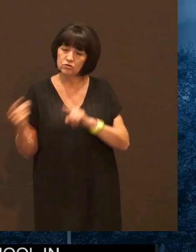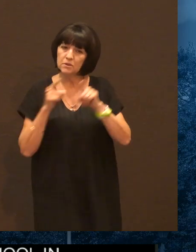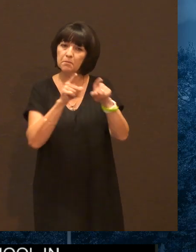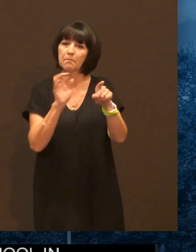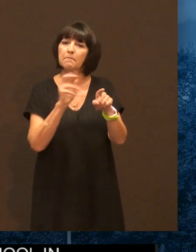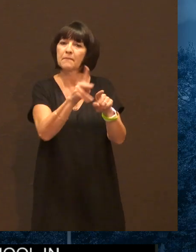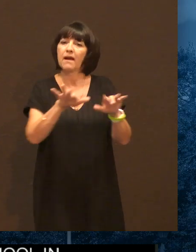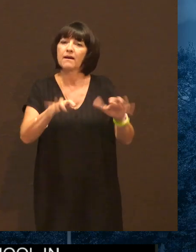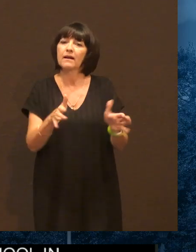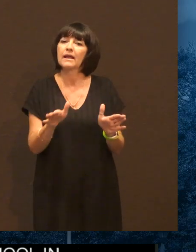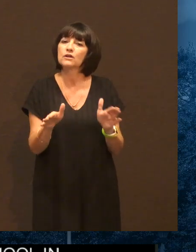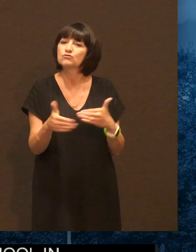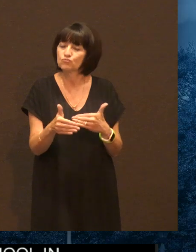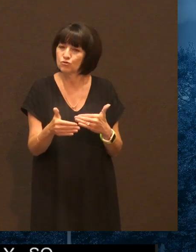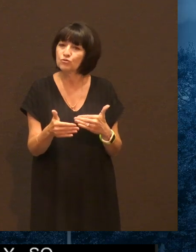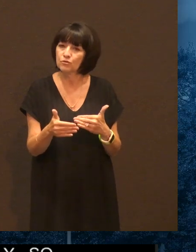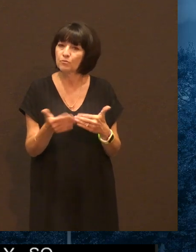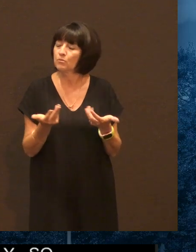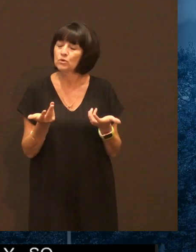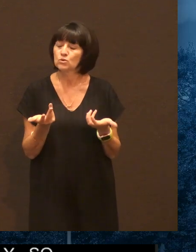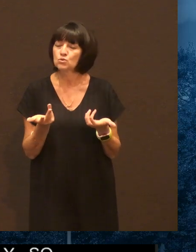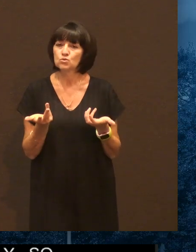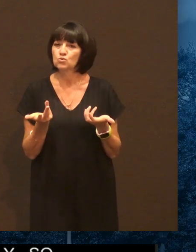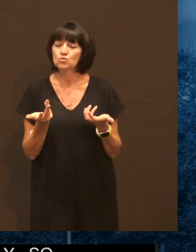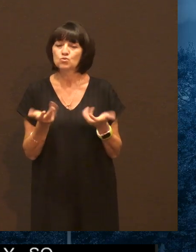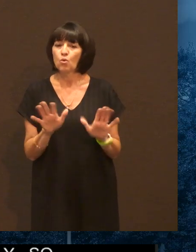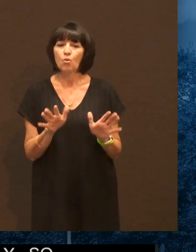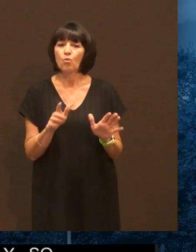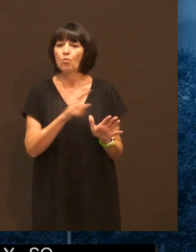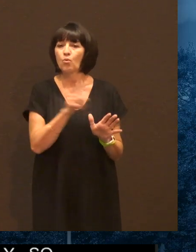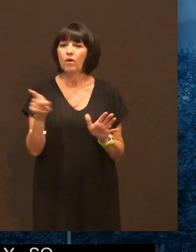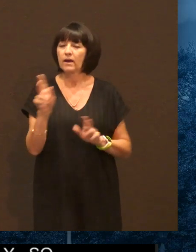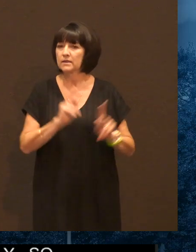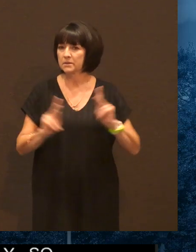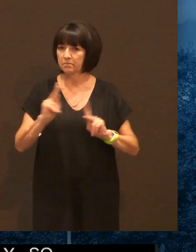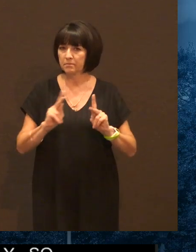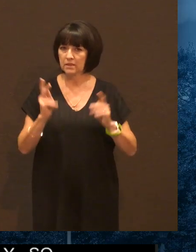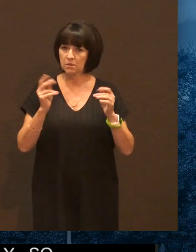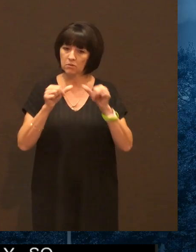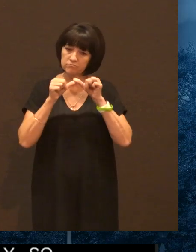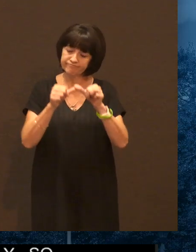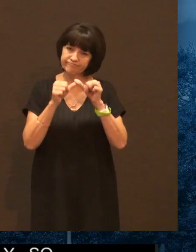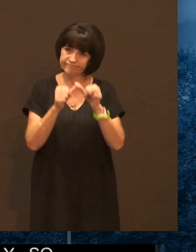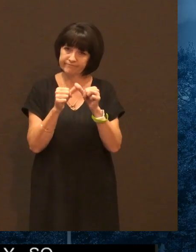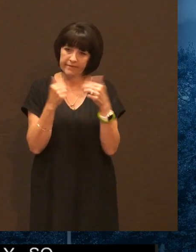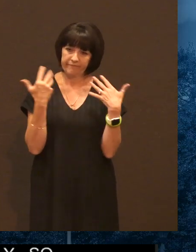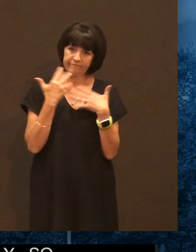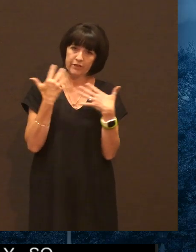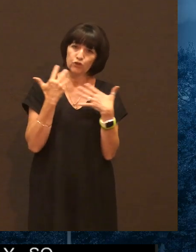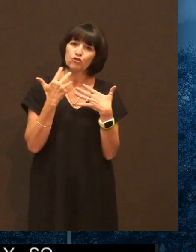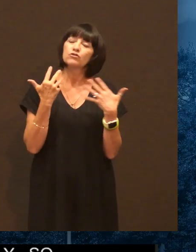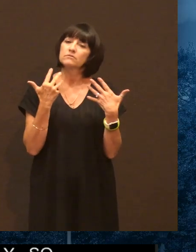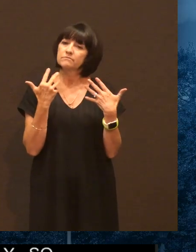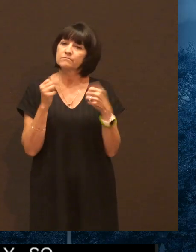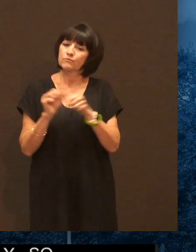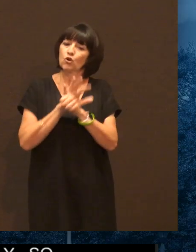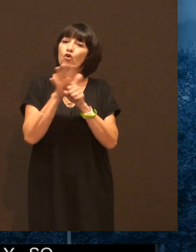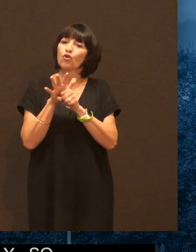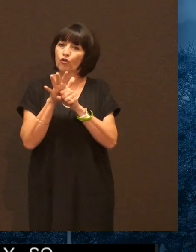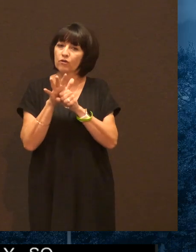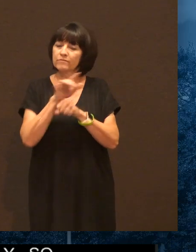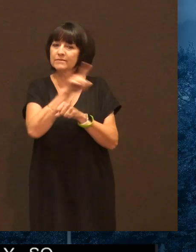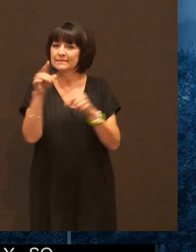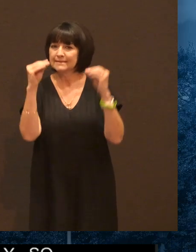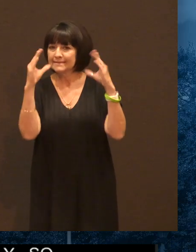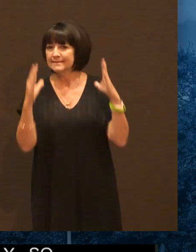not fear of the coronavirus, so that teachers don't have to worry